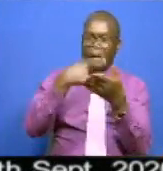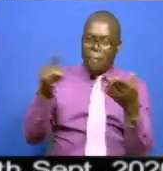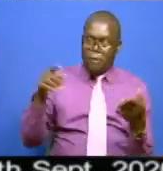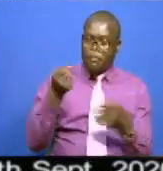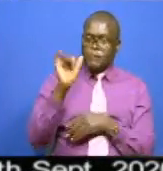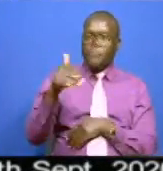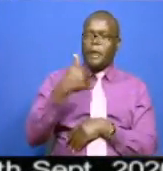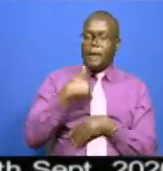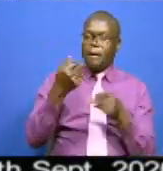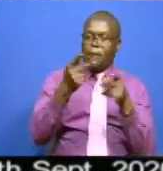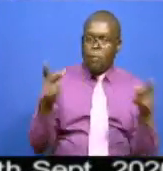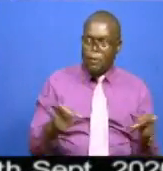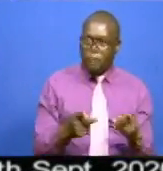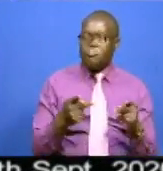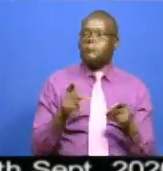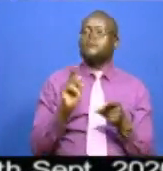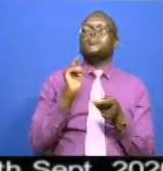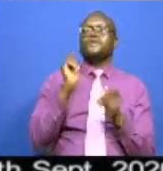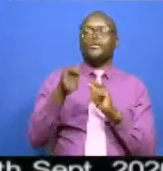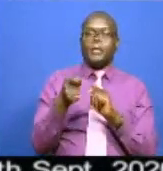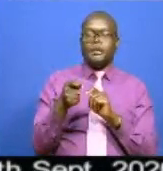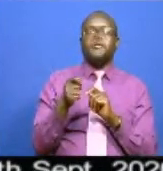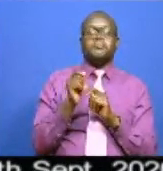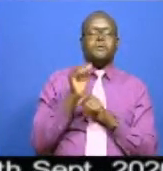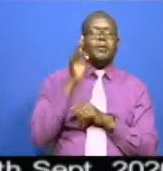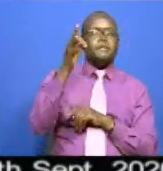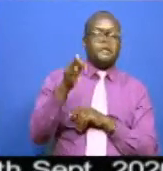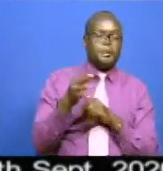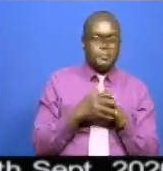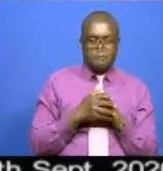room to further ventilate and discuss on the matter.